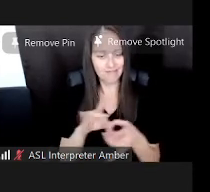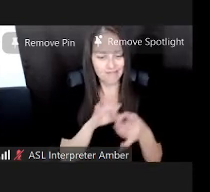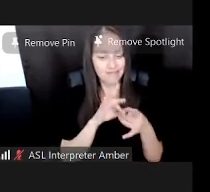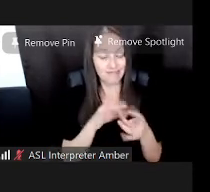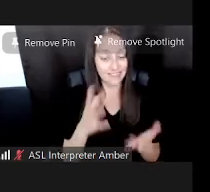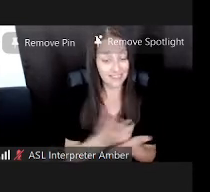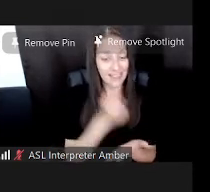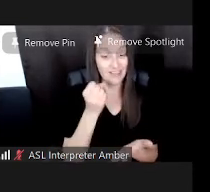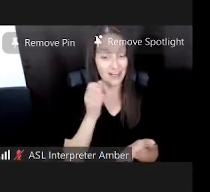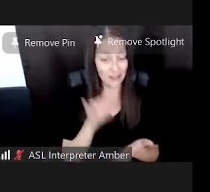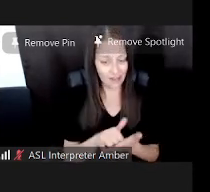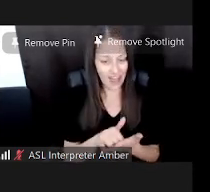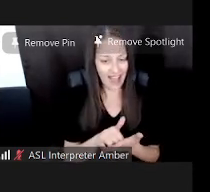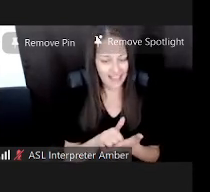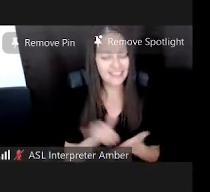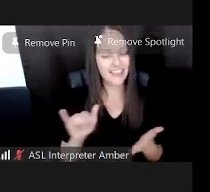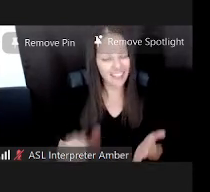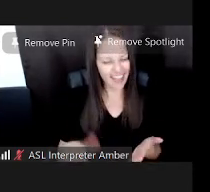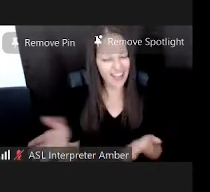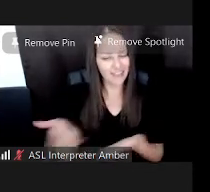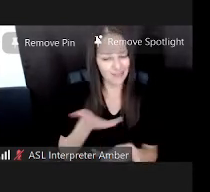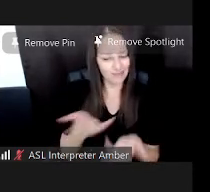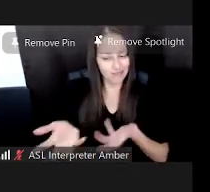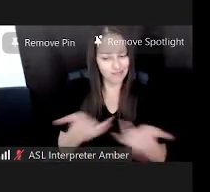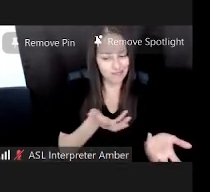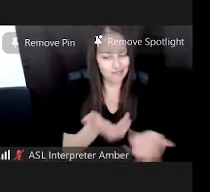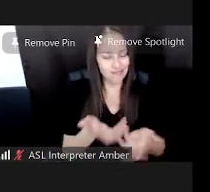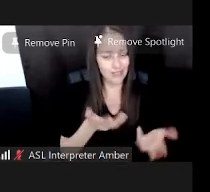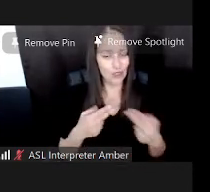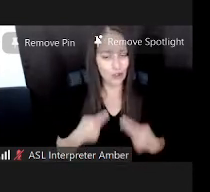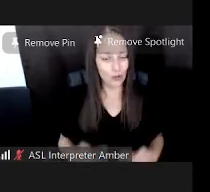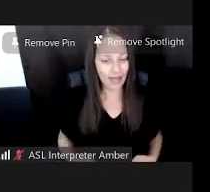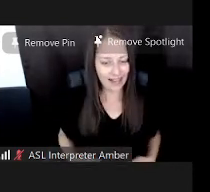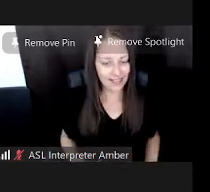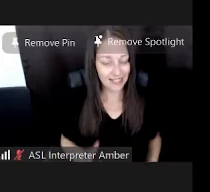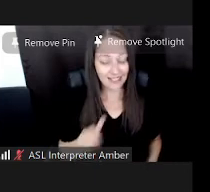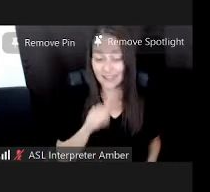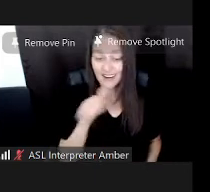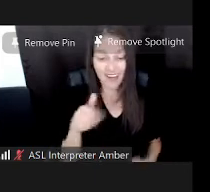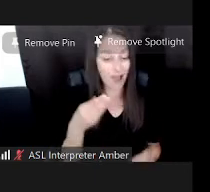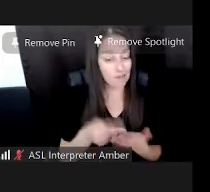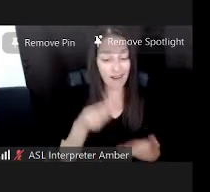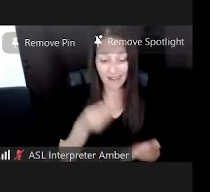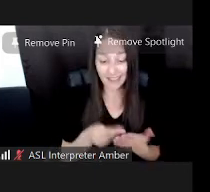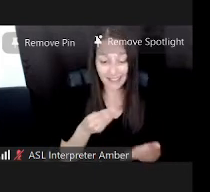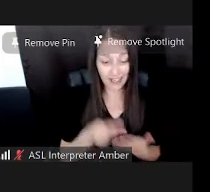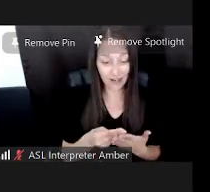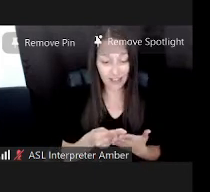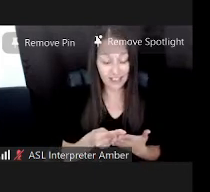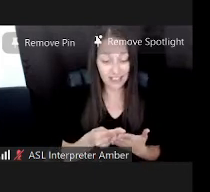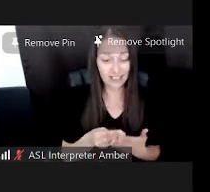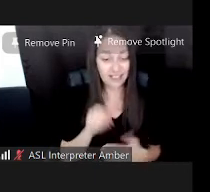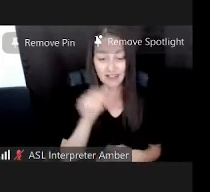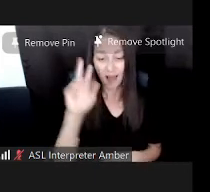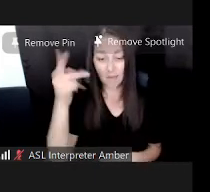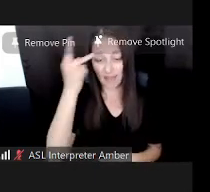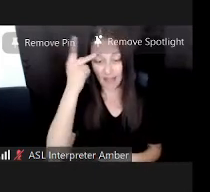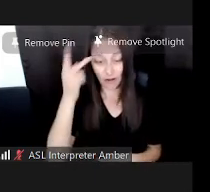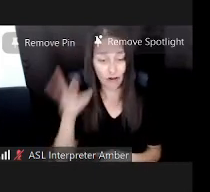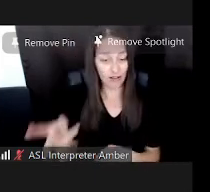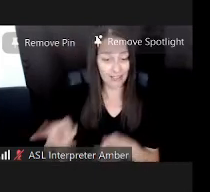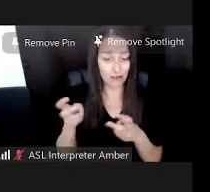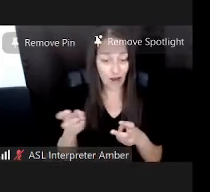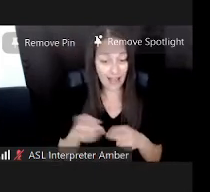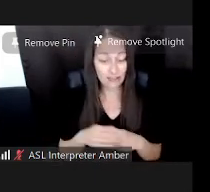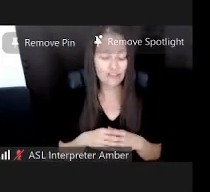exchange of humanity, not the exchange of monetary, not the exchange of political extraction, not